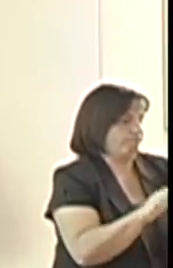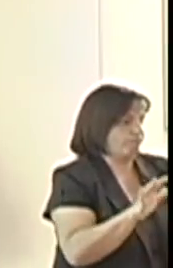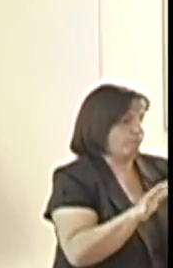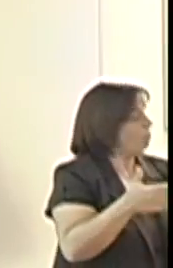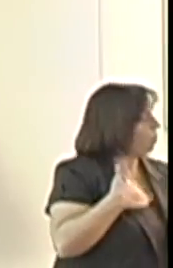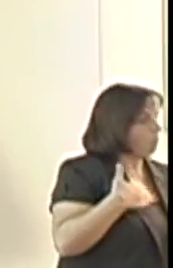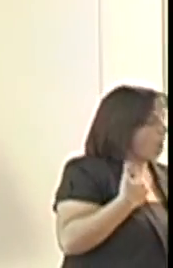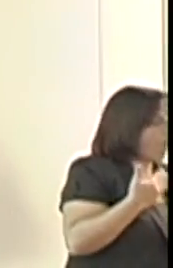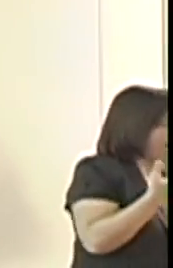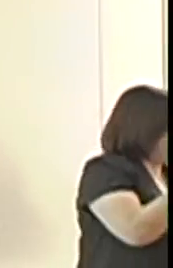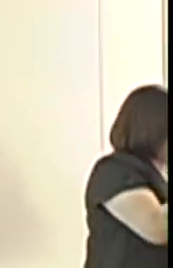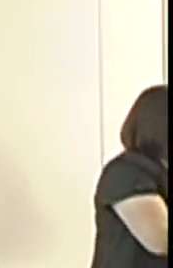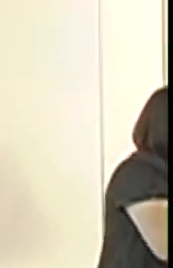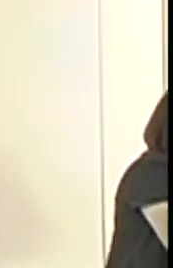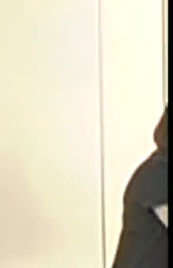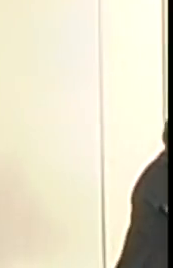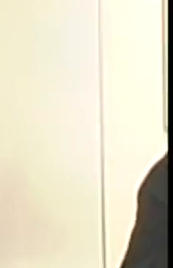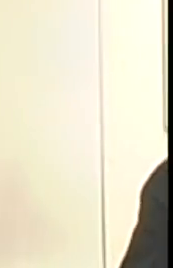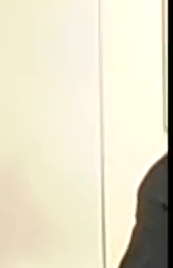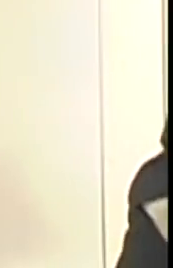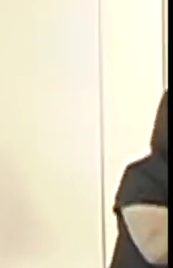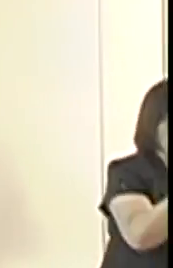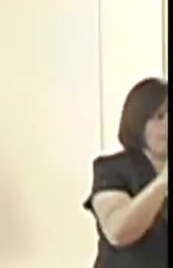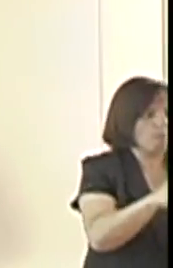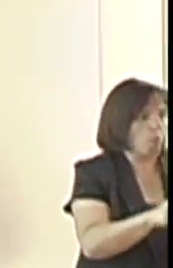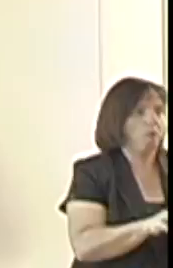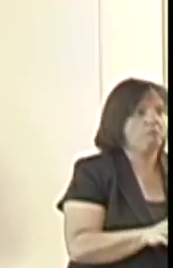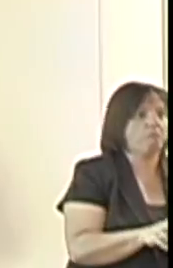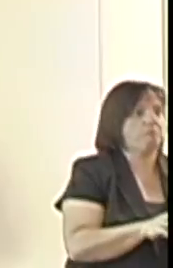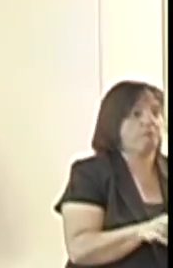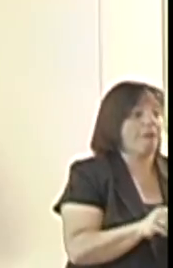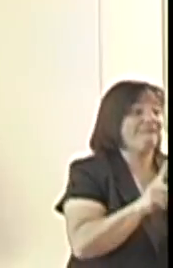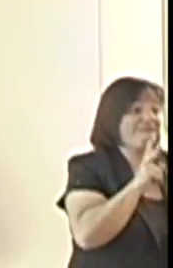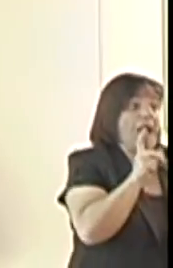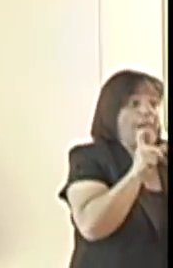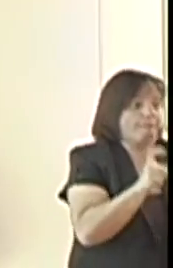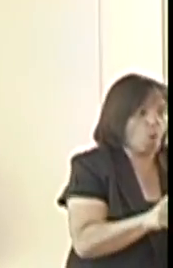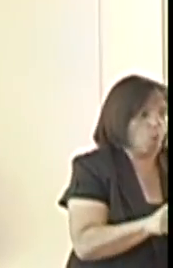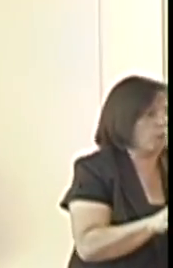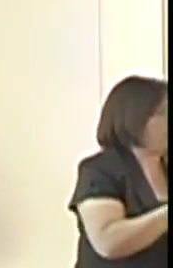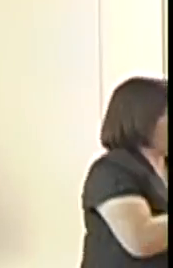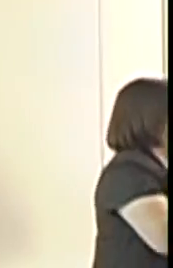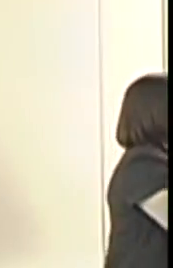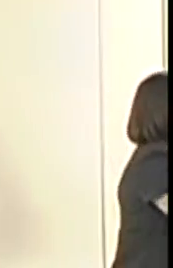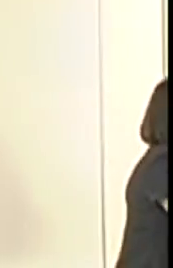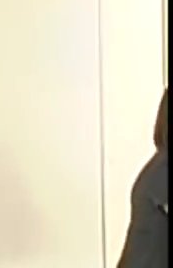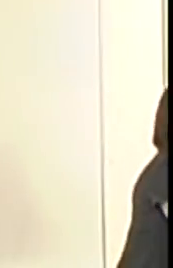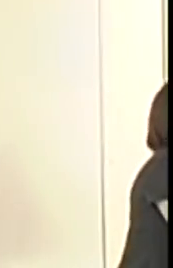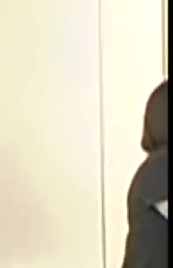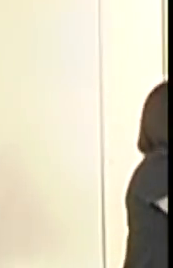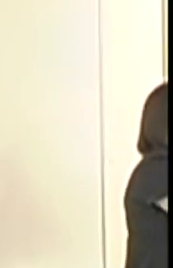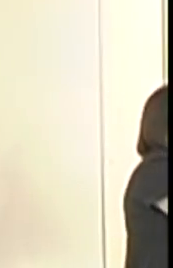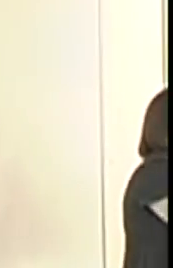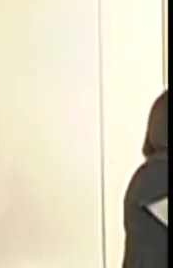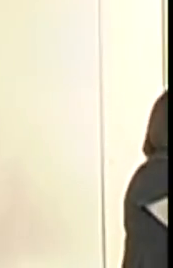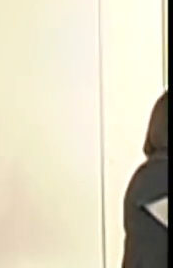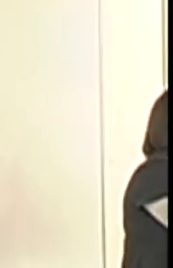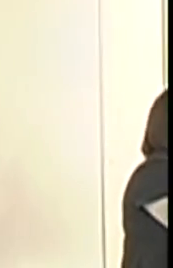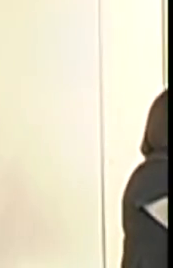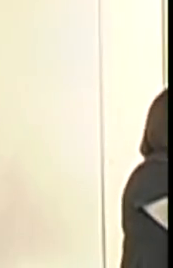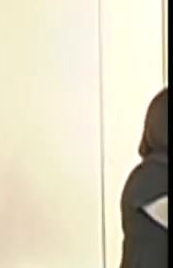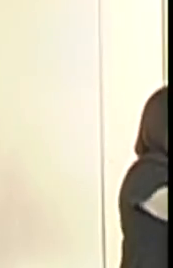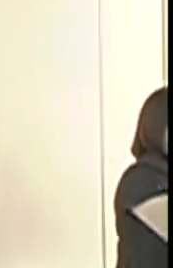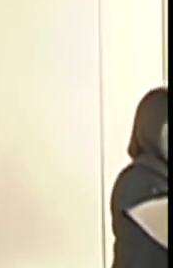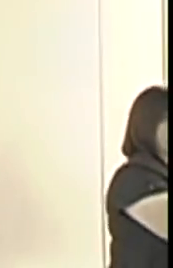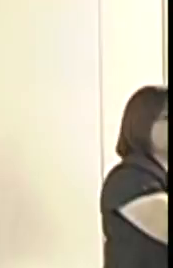be? One possibility is that because infants control location and they control a path movement of the arm